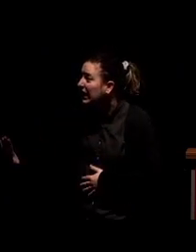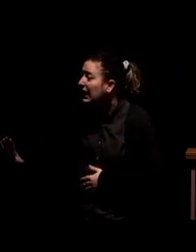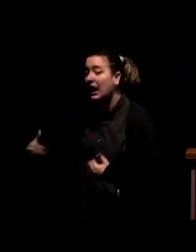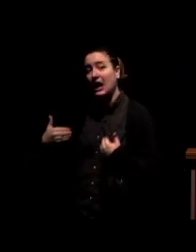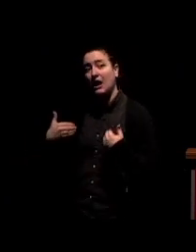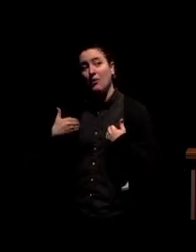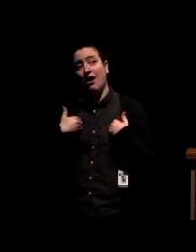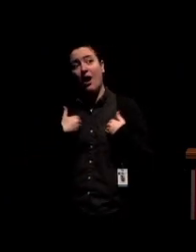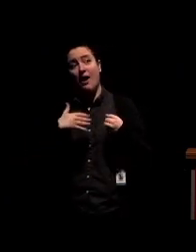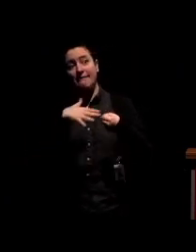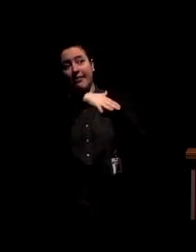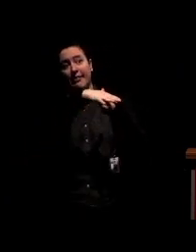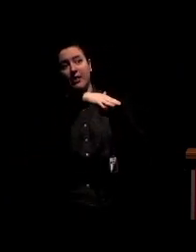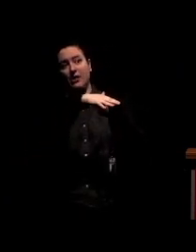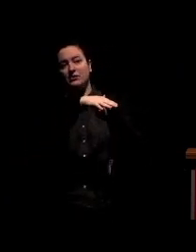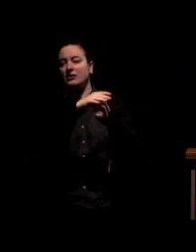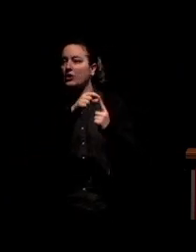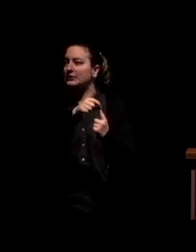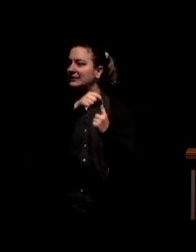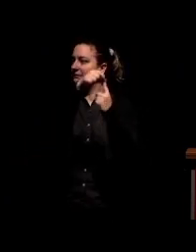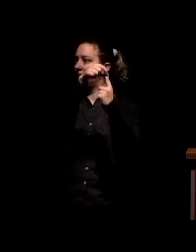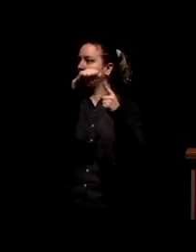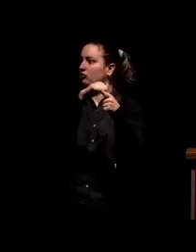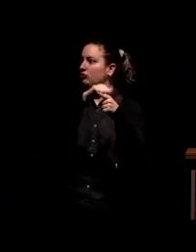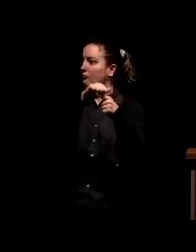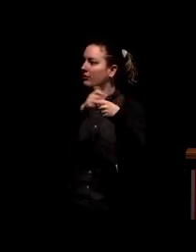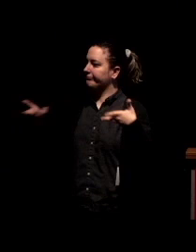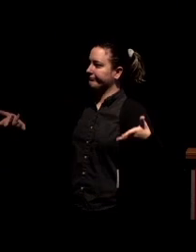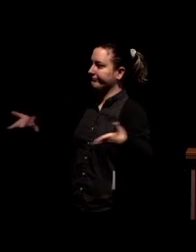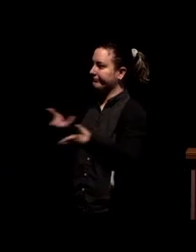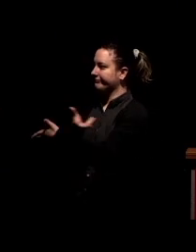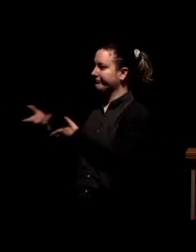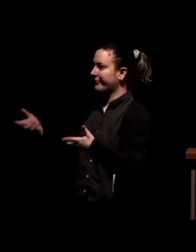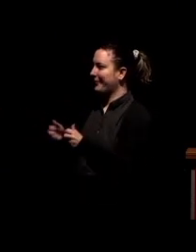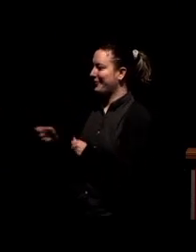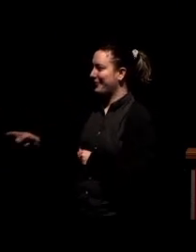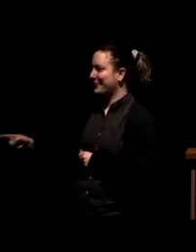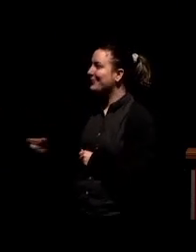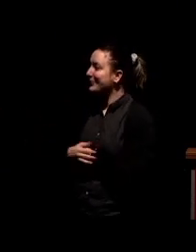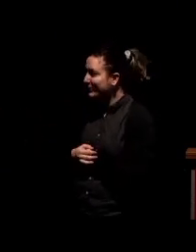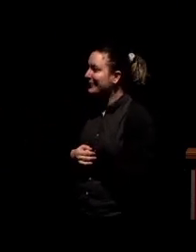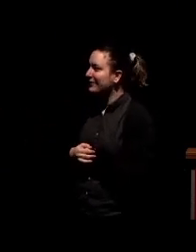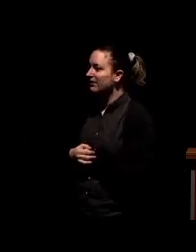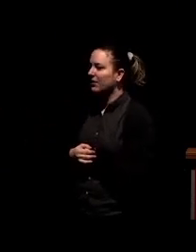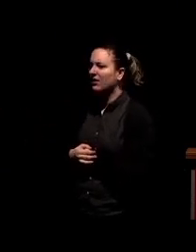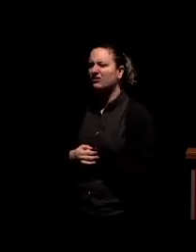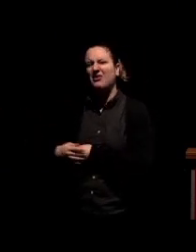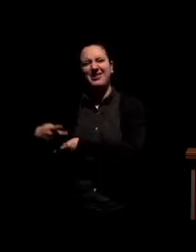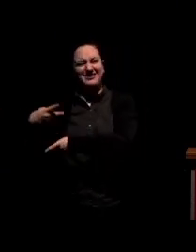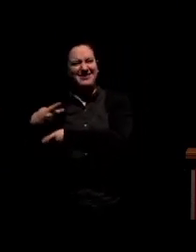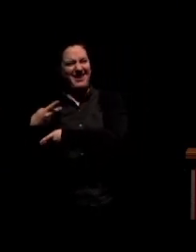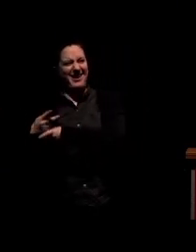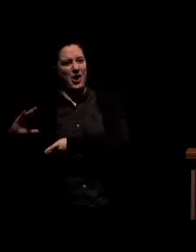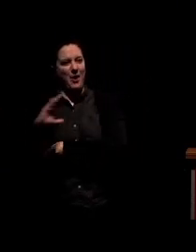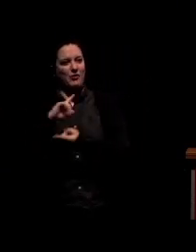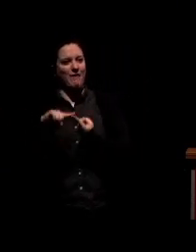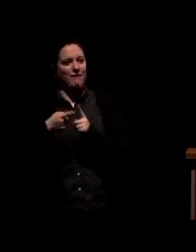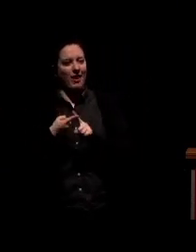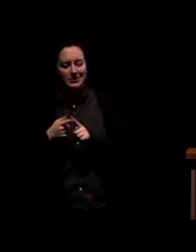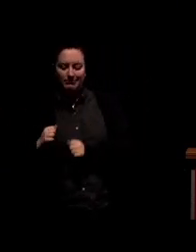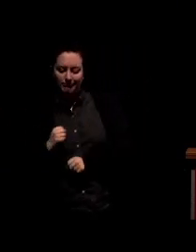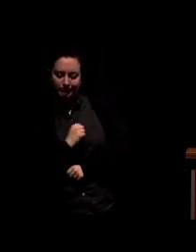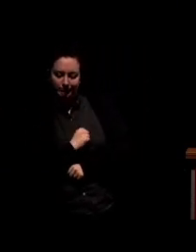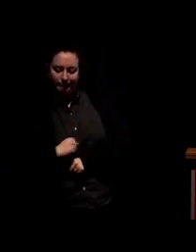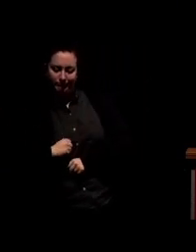equipped especially to work with you. So be that friend and take care of each other and be that nudge that sometimes people need. Third